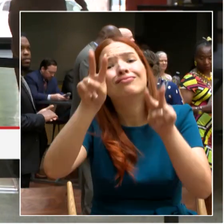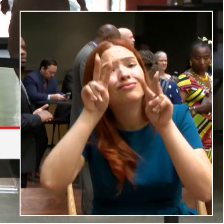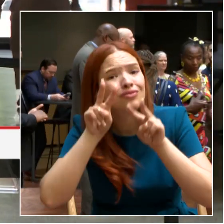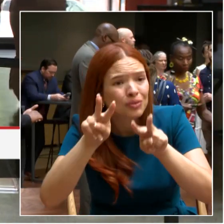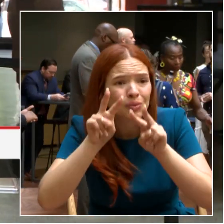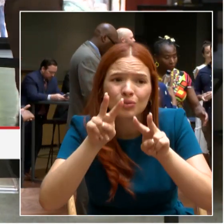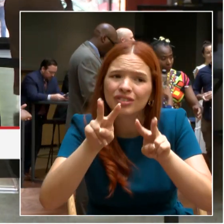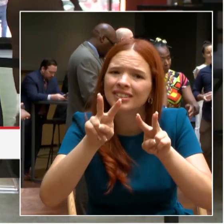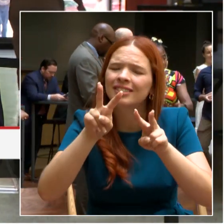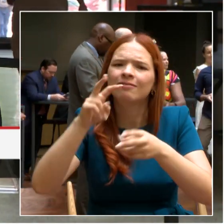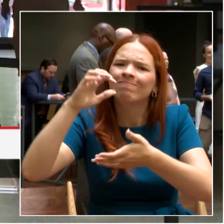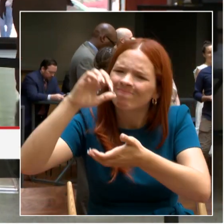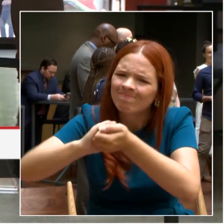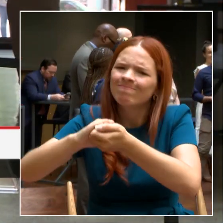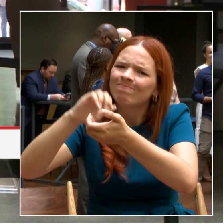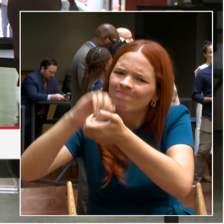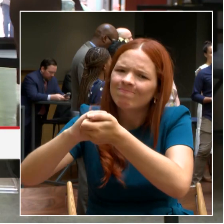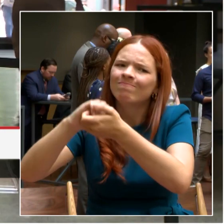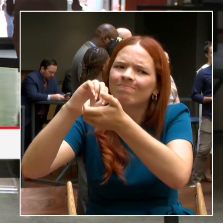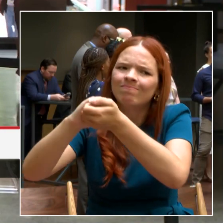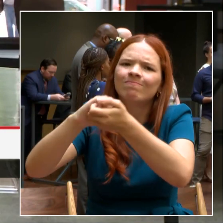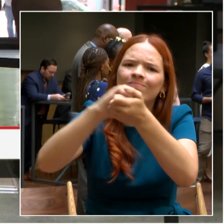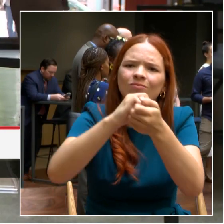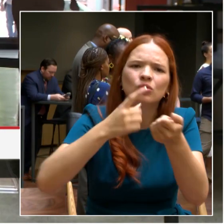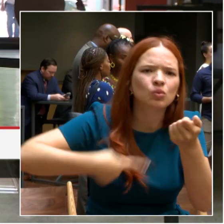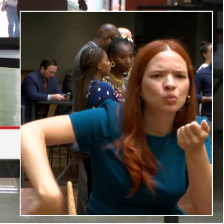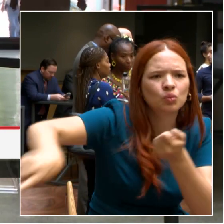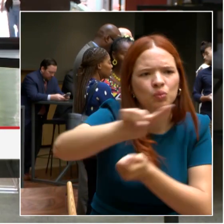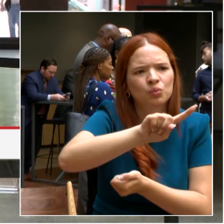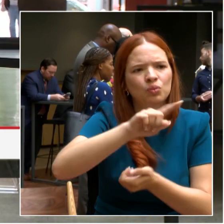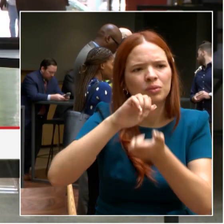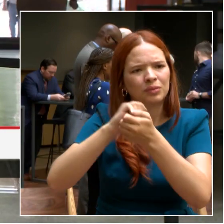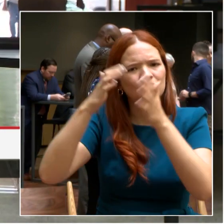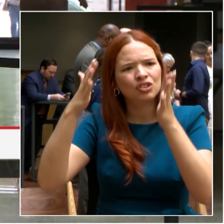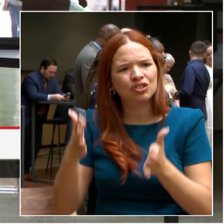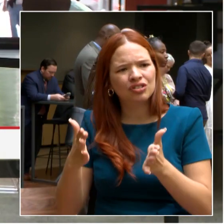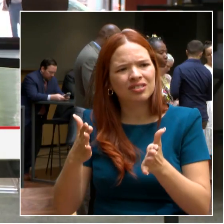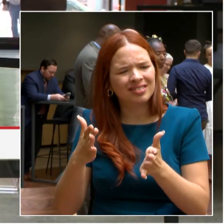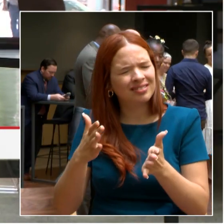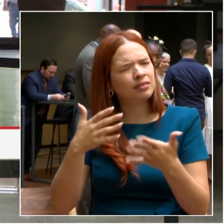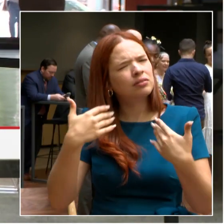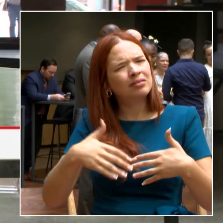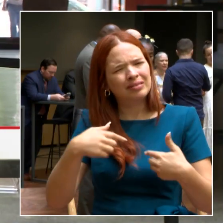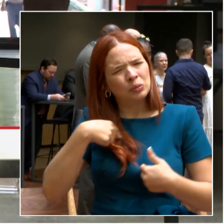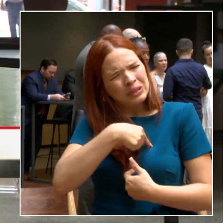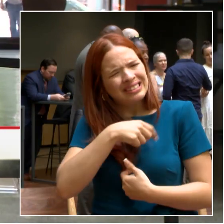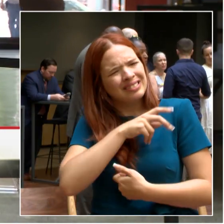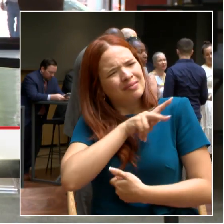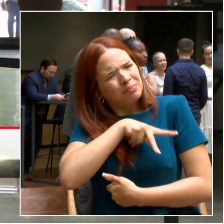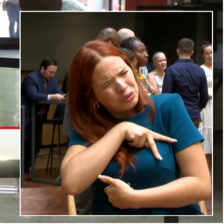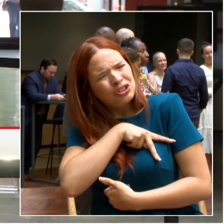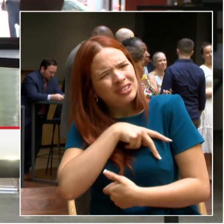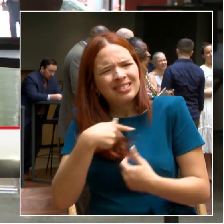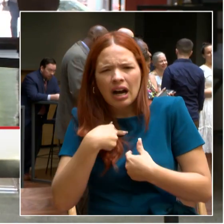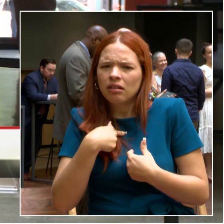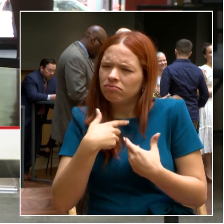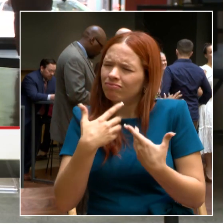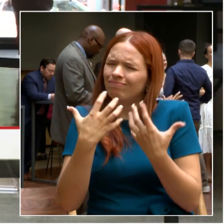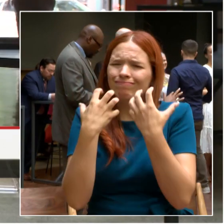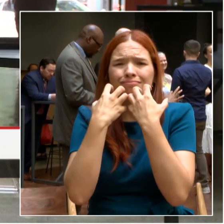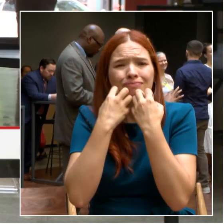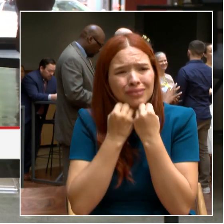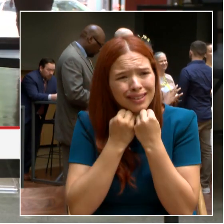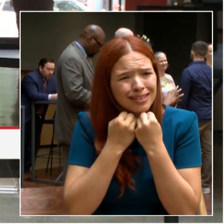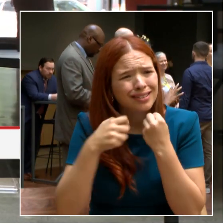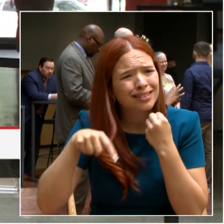know the impact on this region and care deeply about it, and I want you to consider me your partner as this effort and moves forward, and we're